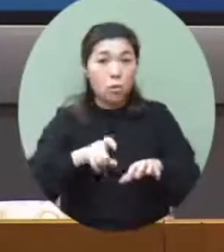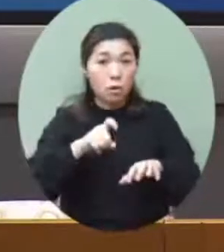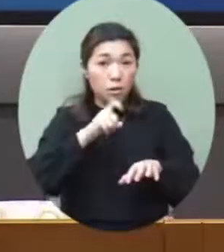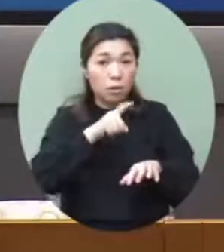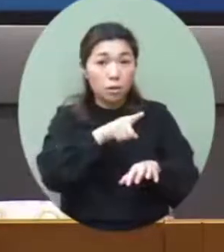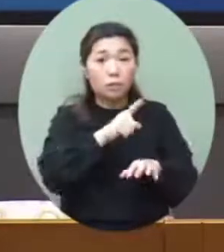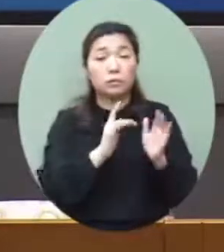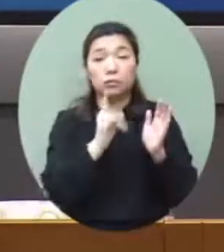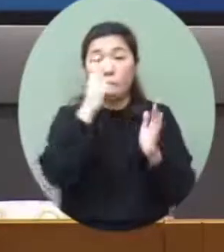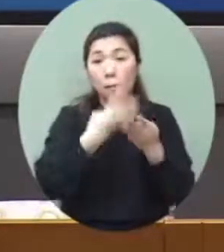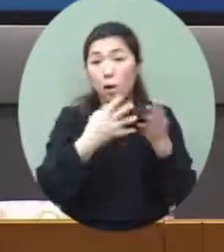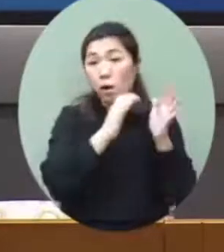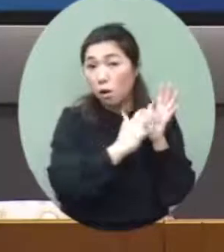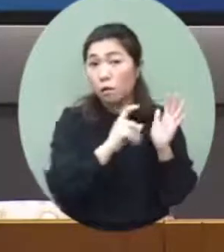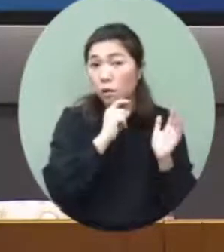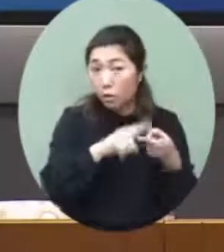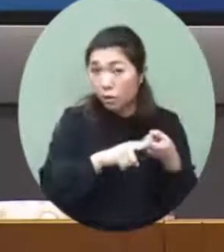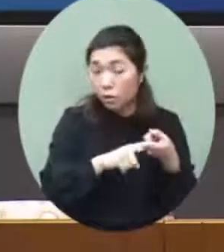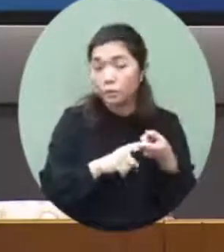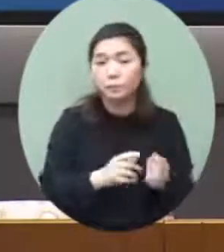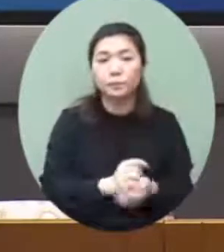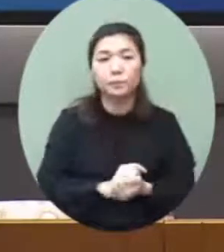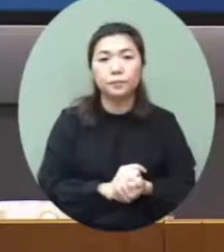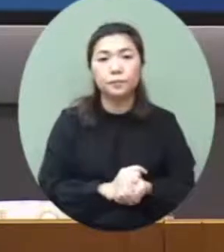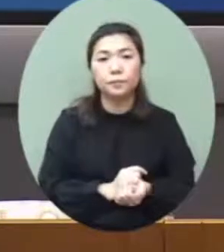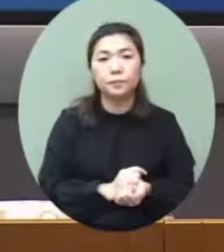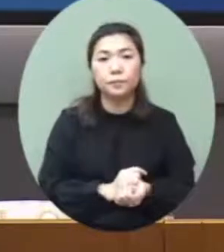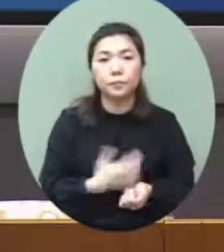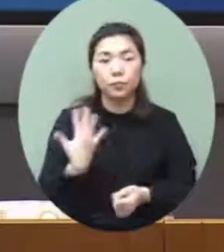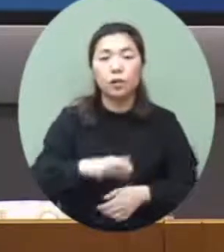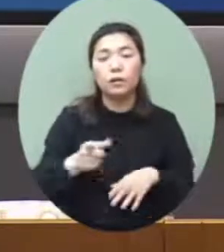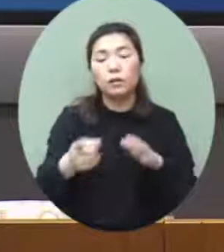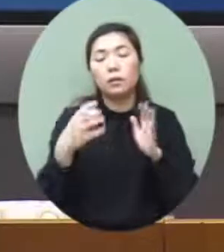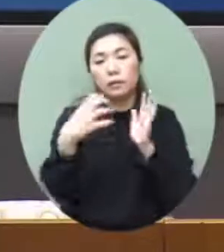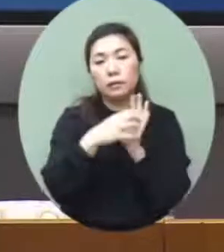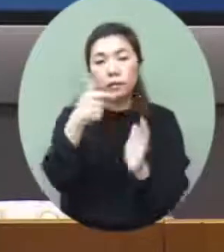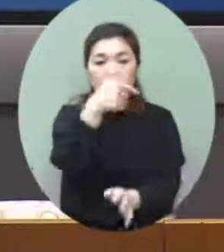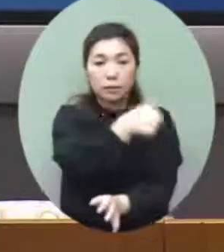At this stage, we have a computer platform.